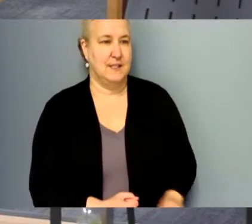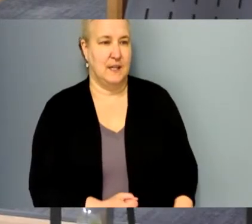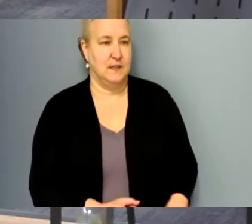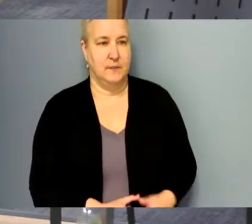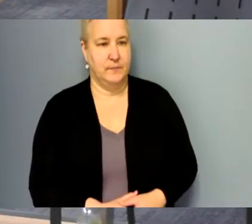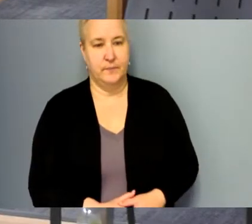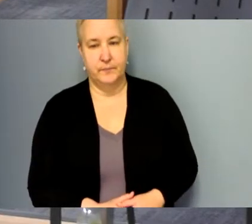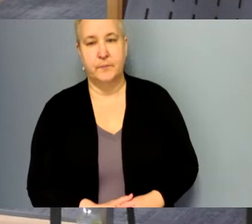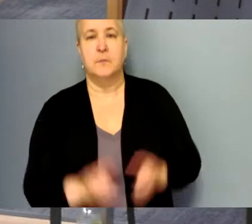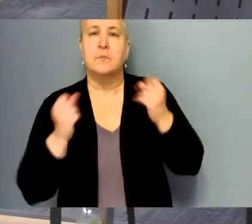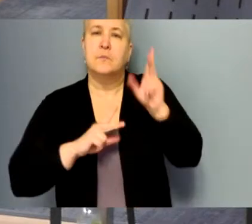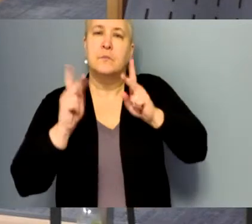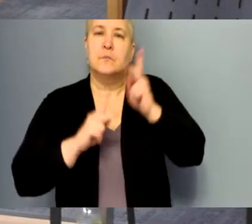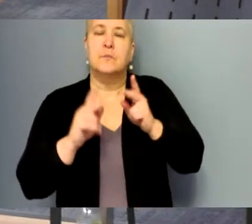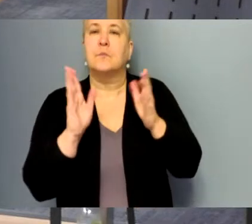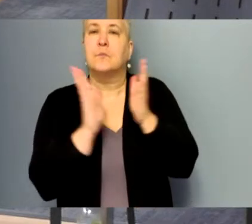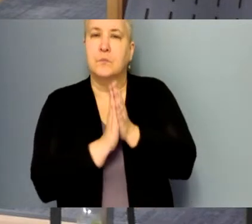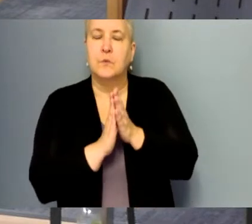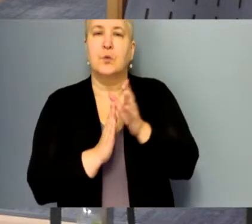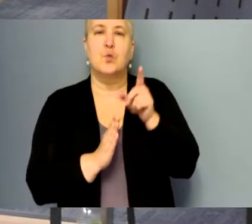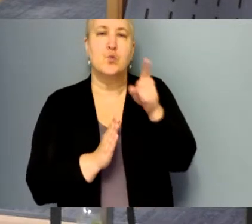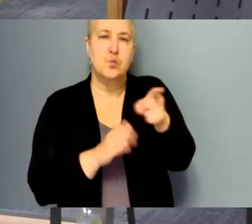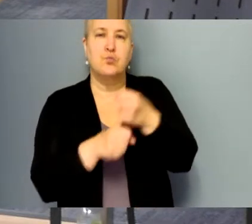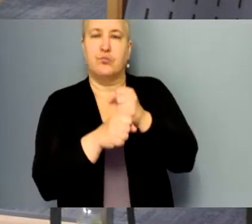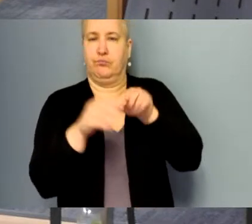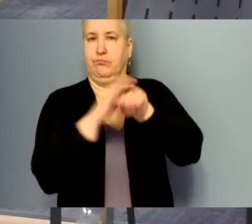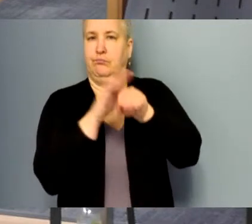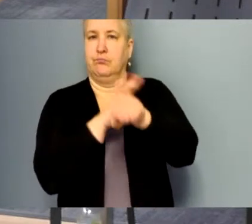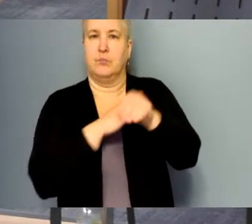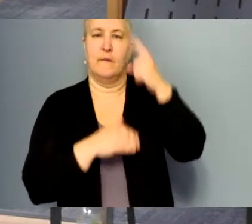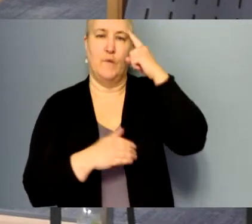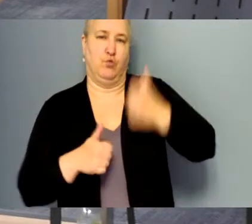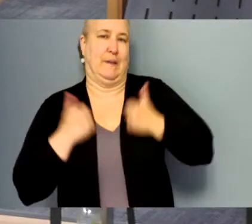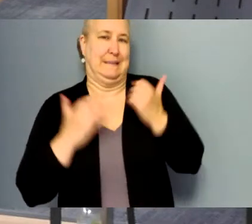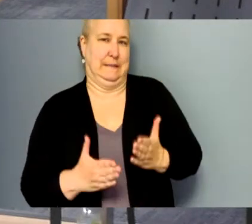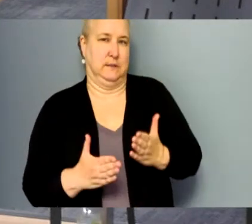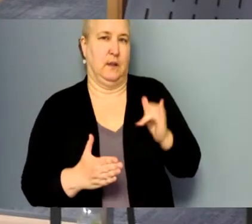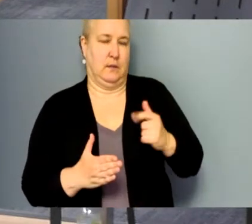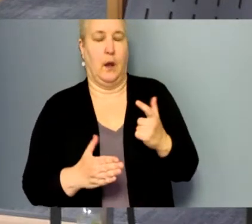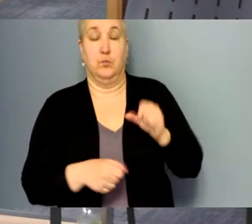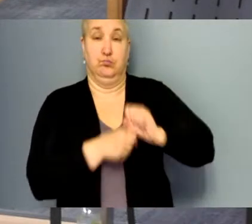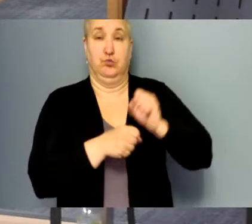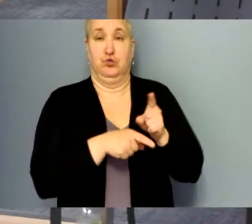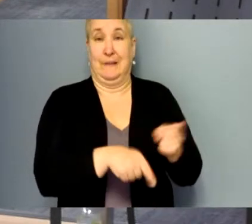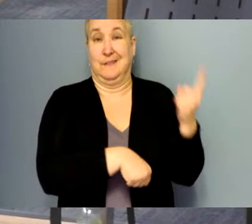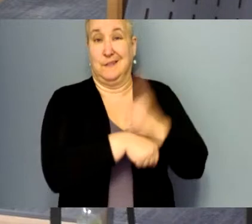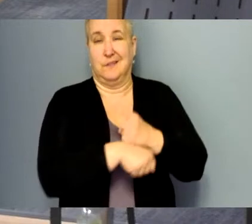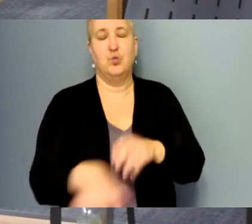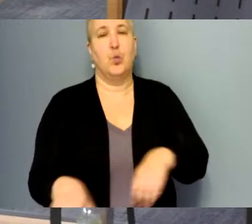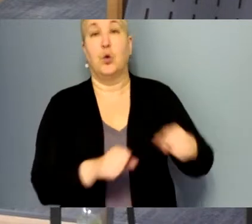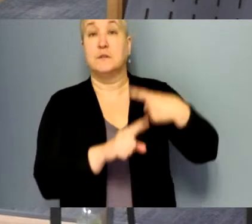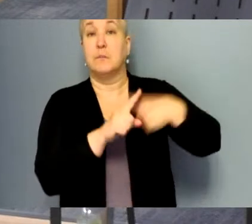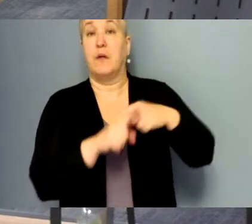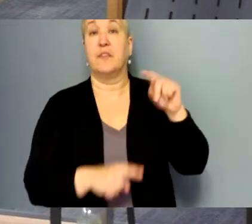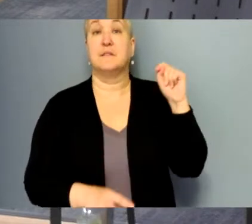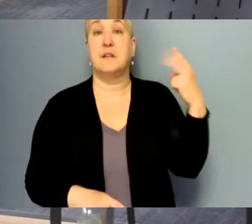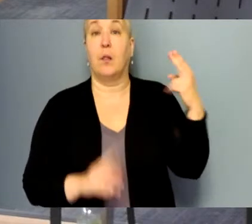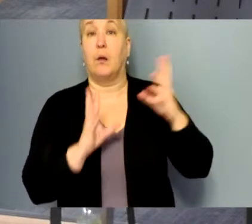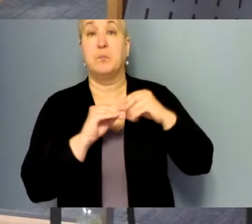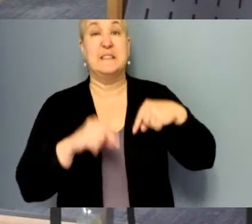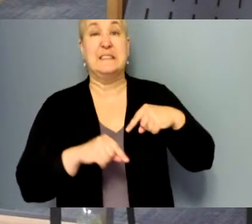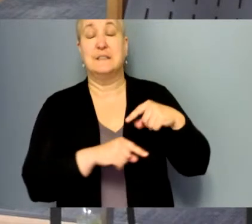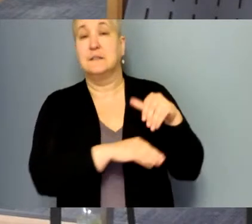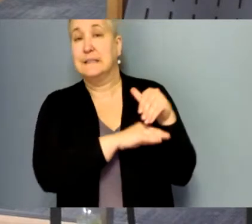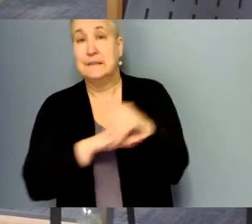Multiple people have requested you create access for residents that work during the day by holding a monthly town hall meeting in the